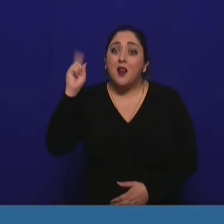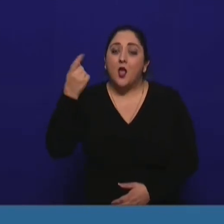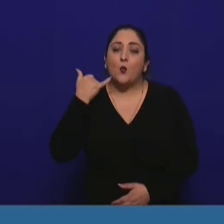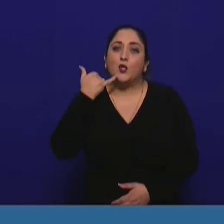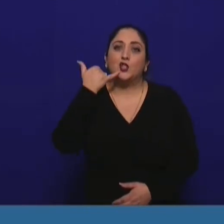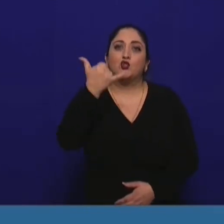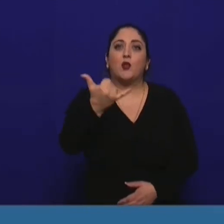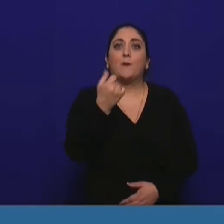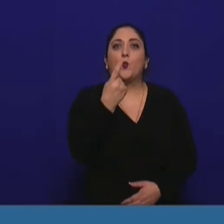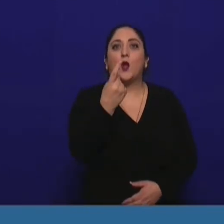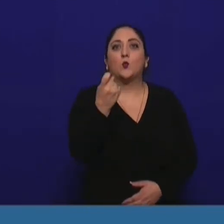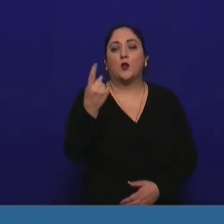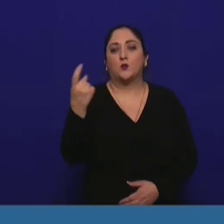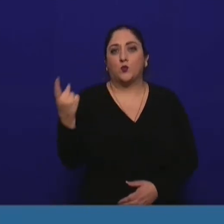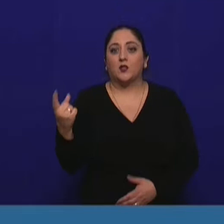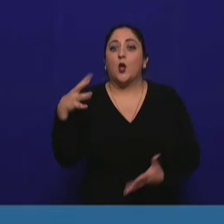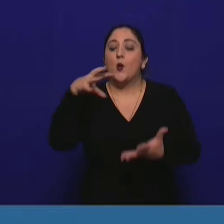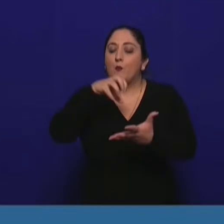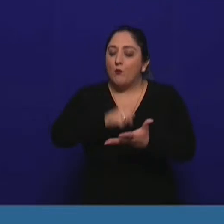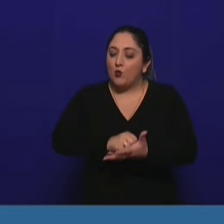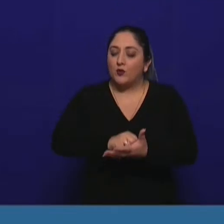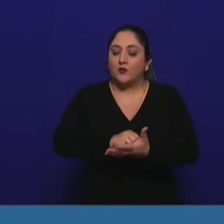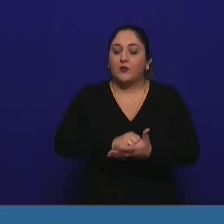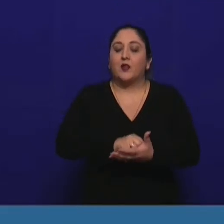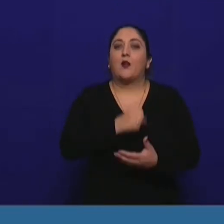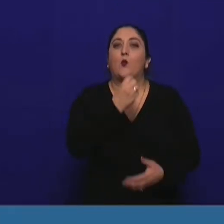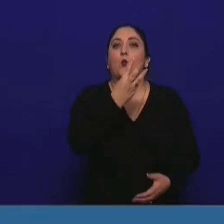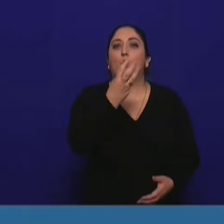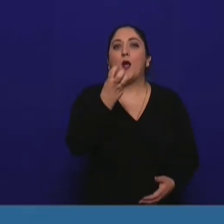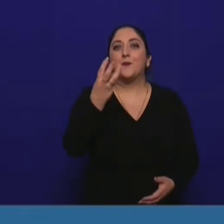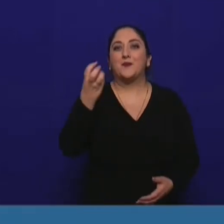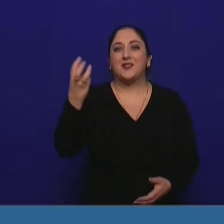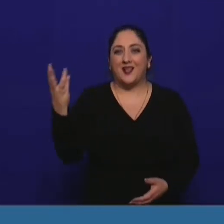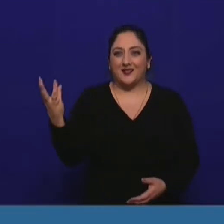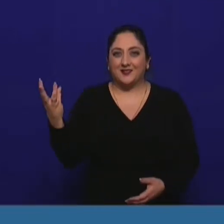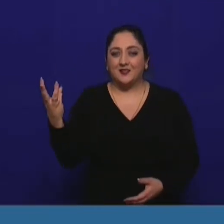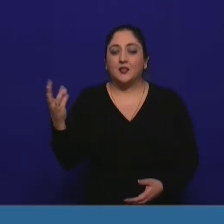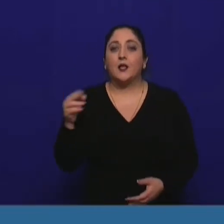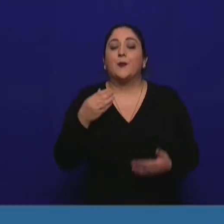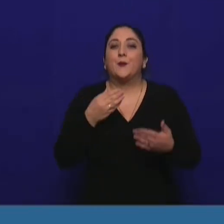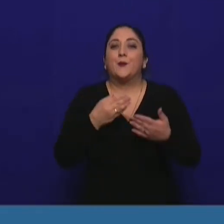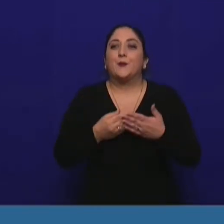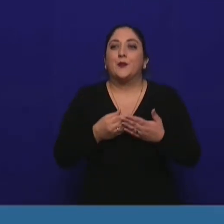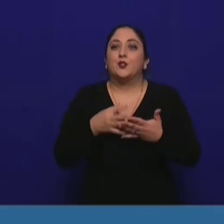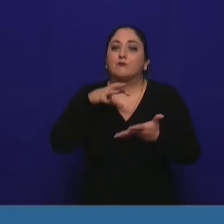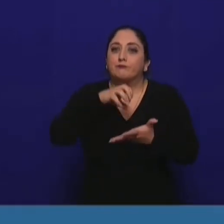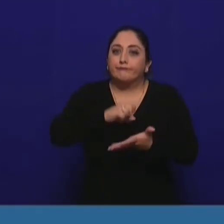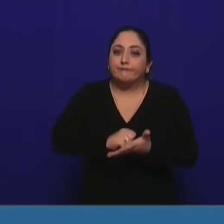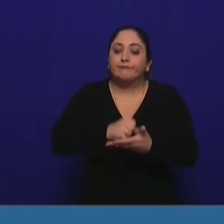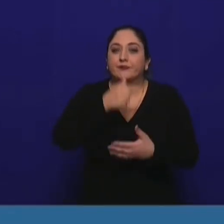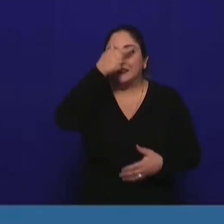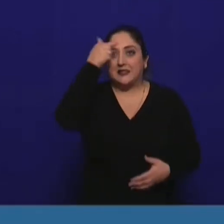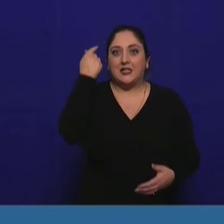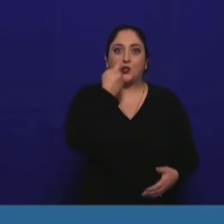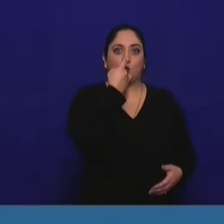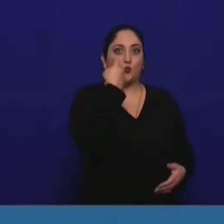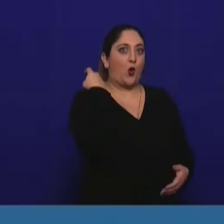iċemplu il-111 jew inkella bbukkjaw fuq covidtest.gov.mt ħalli bekk aħna nkun nistgħu nibbukkjawlkom